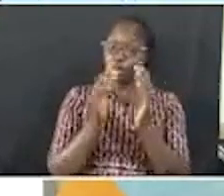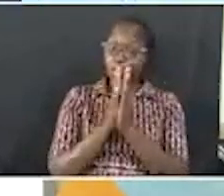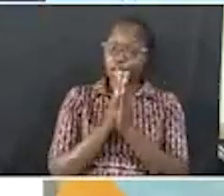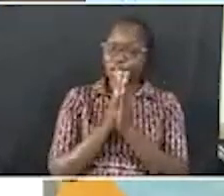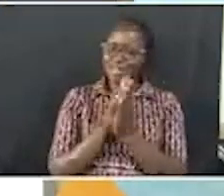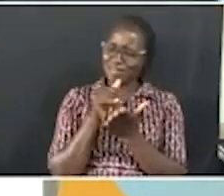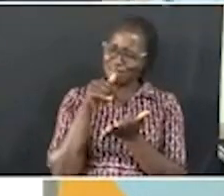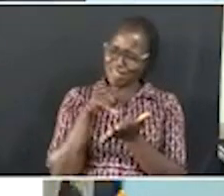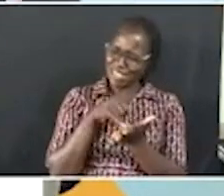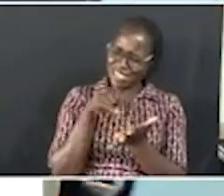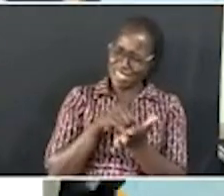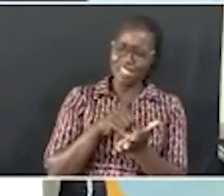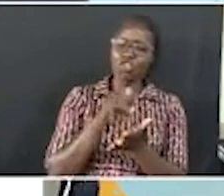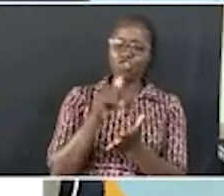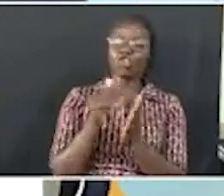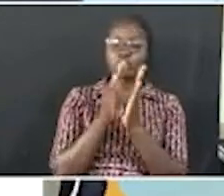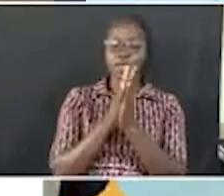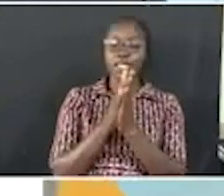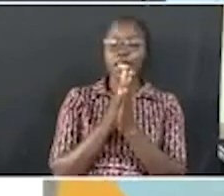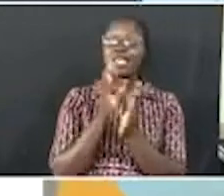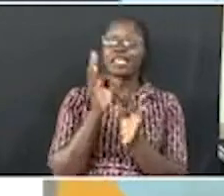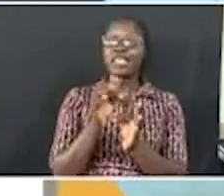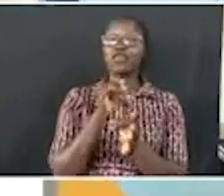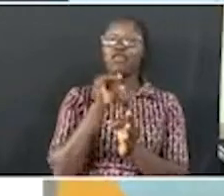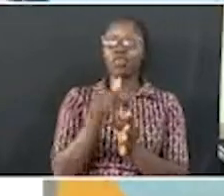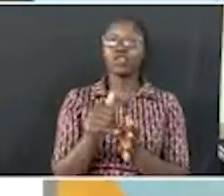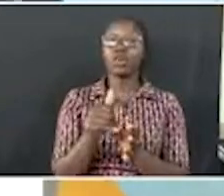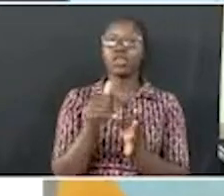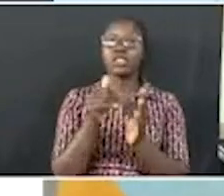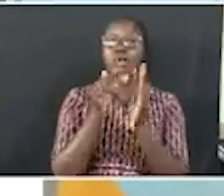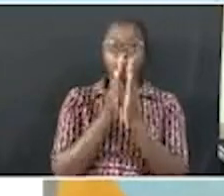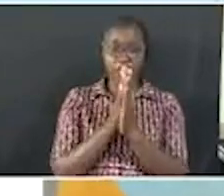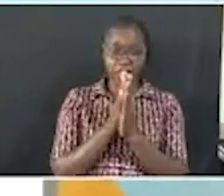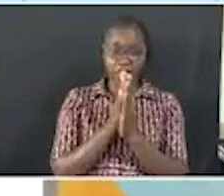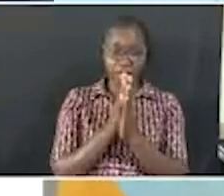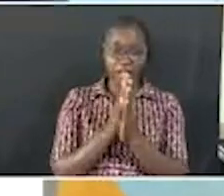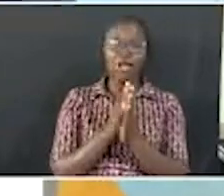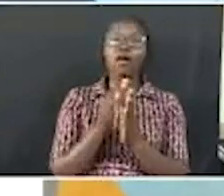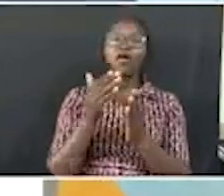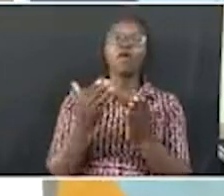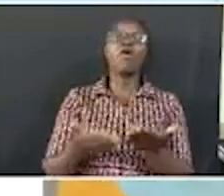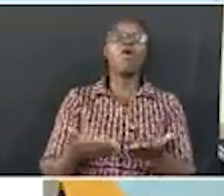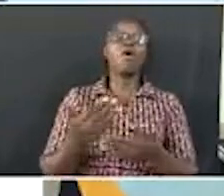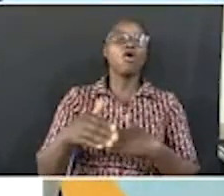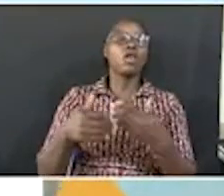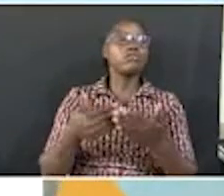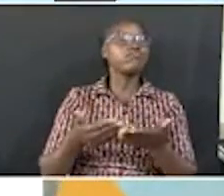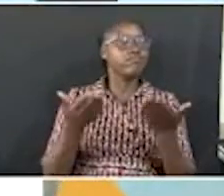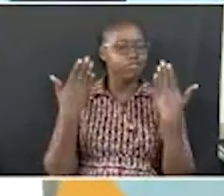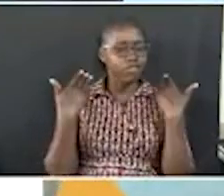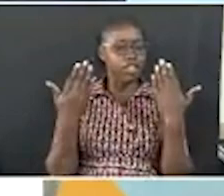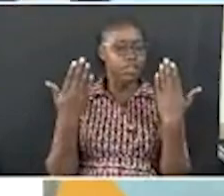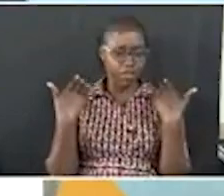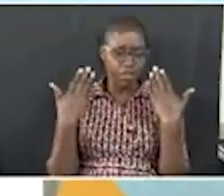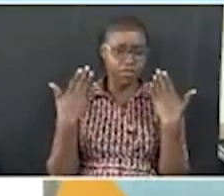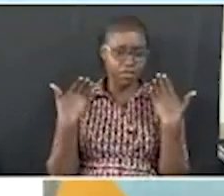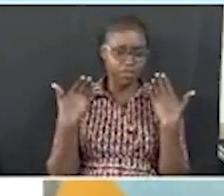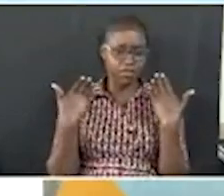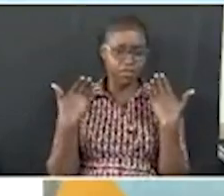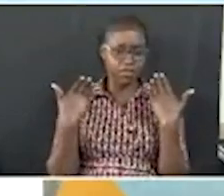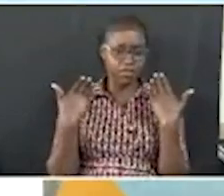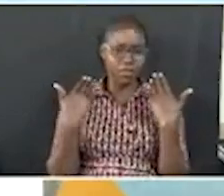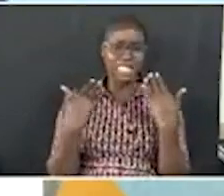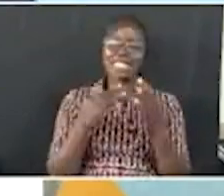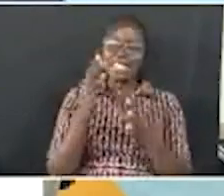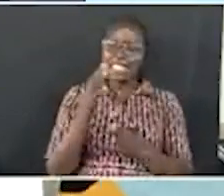prayer. Don't pray if you won't pray all the way.